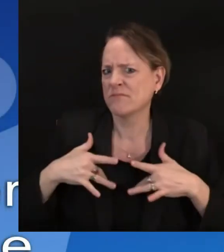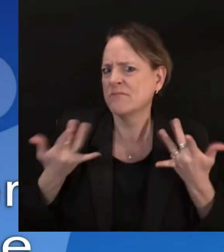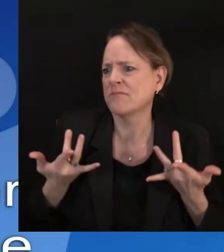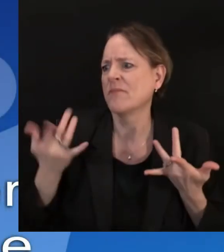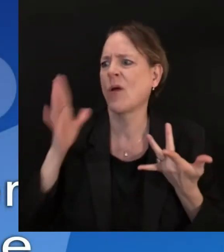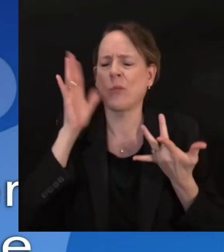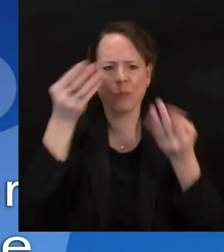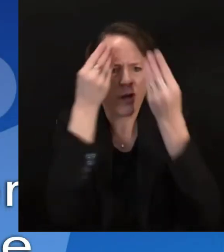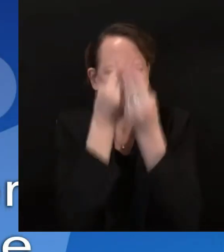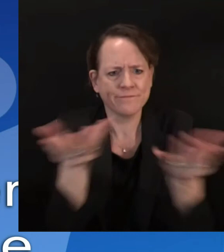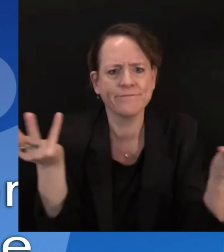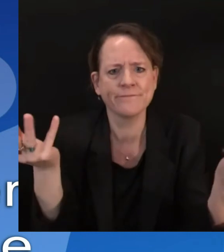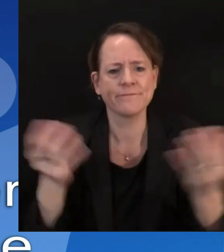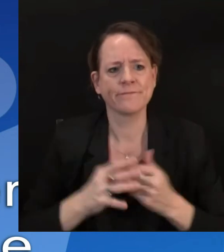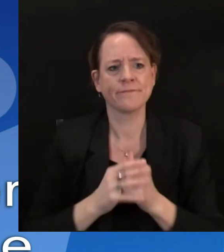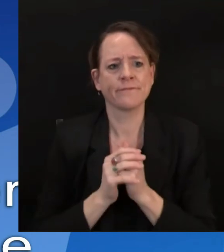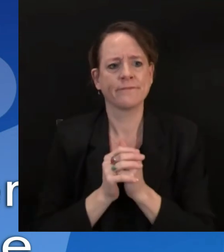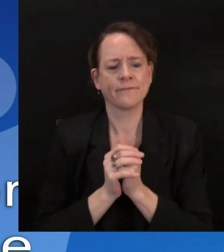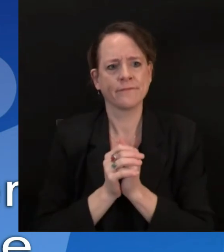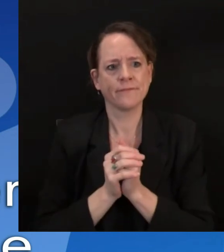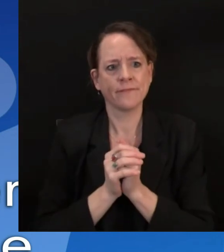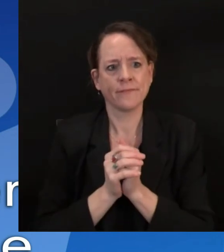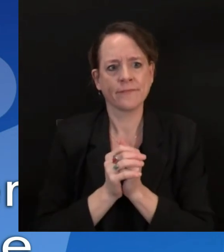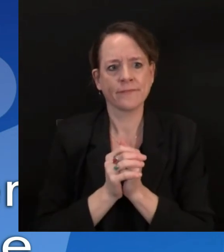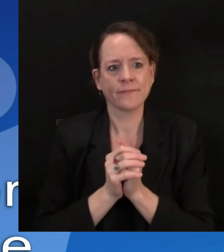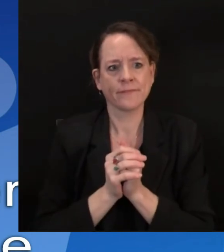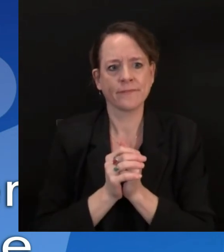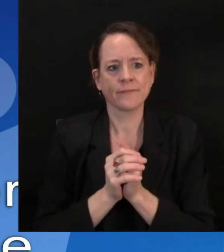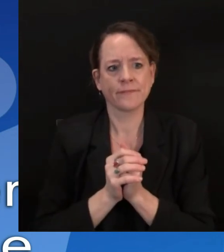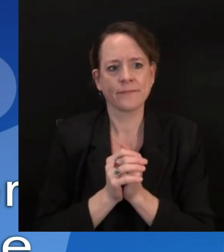from WBAY-TV in Green Bay. Cami?